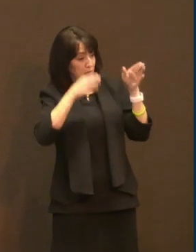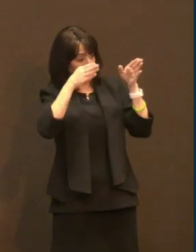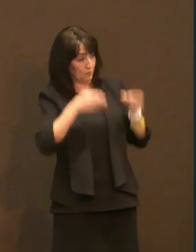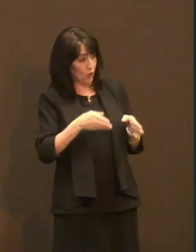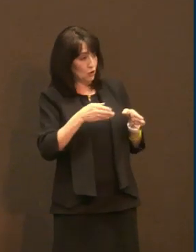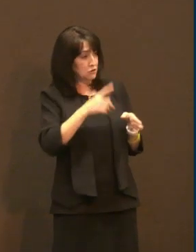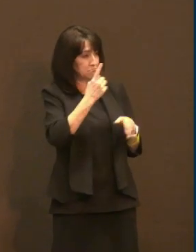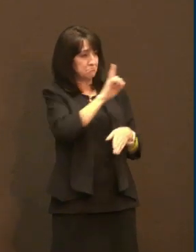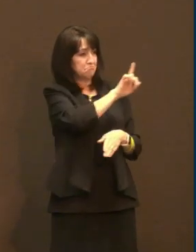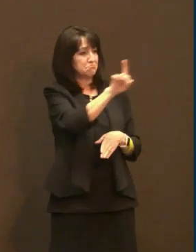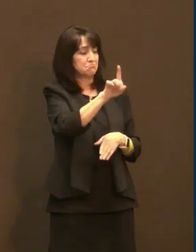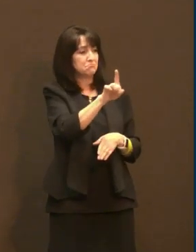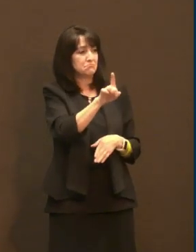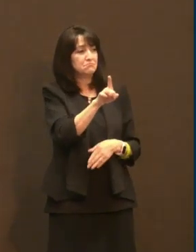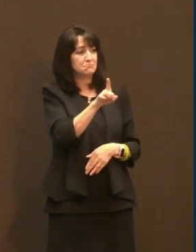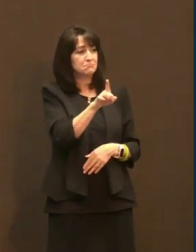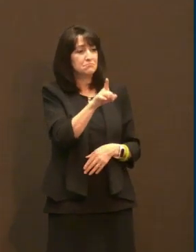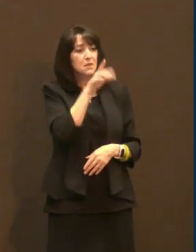person?